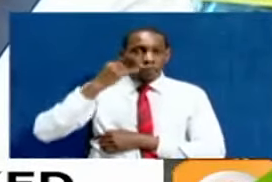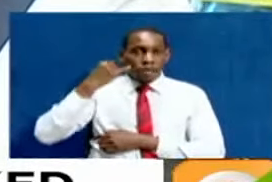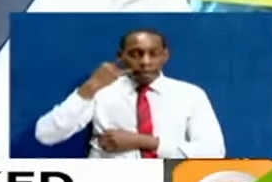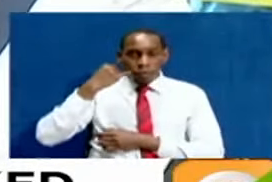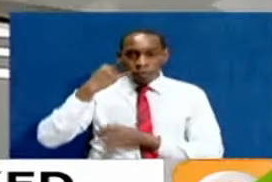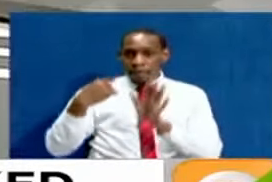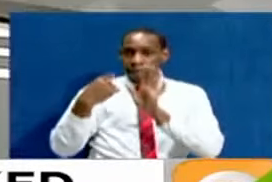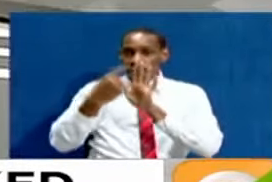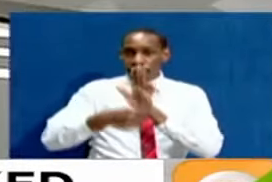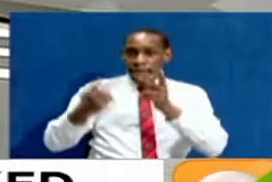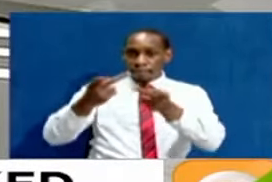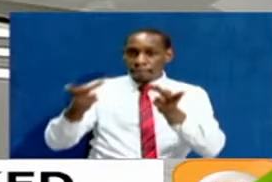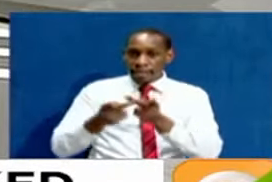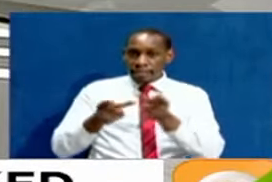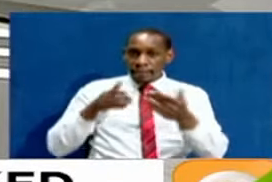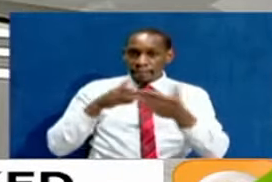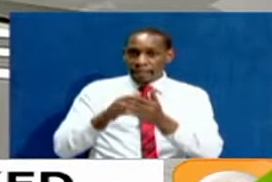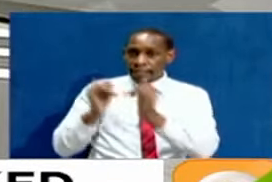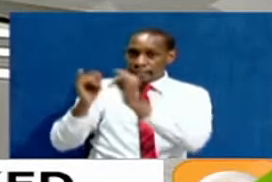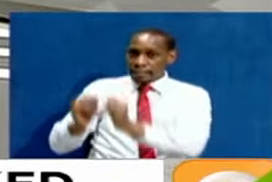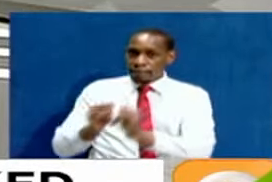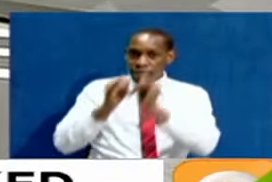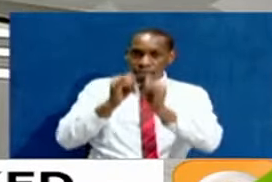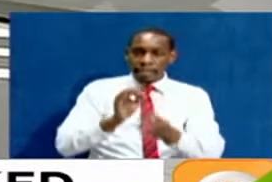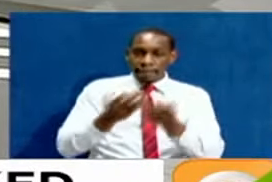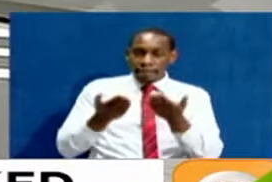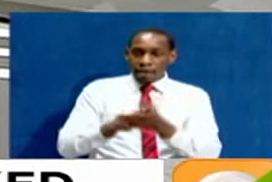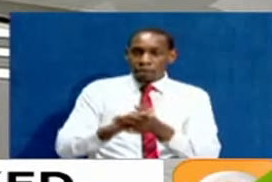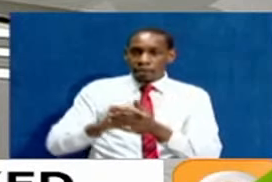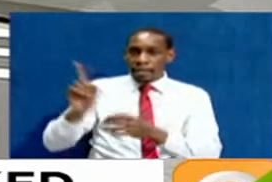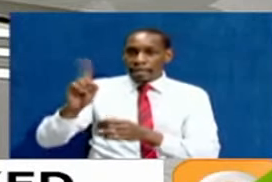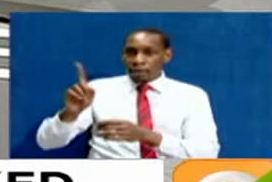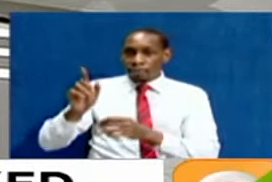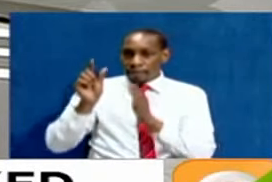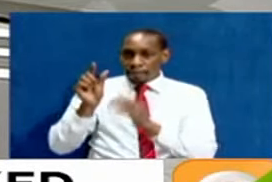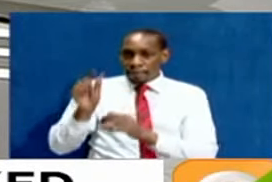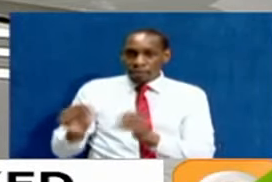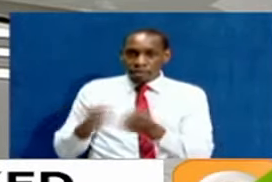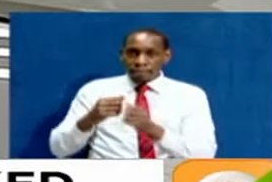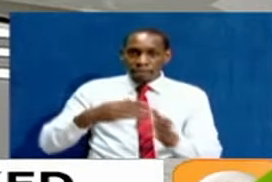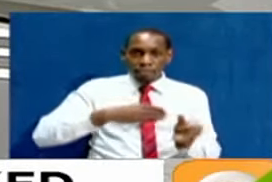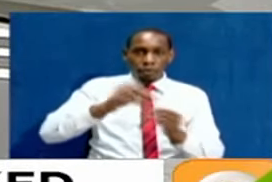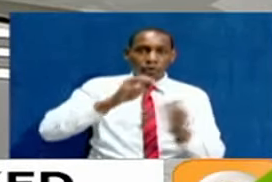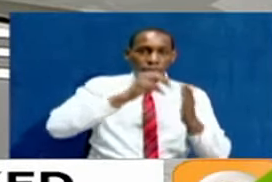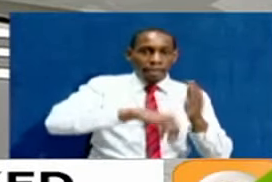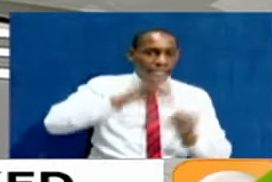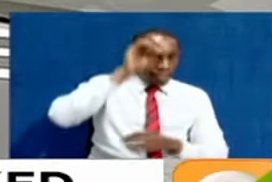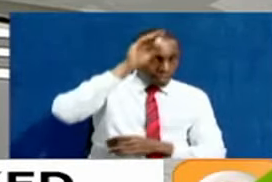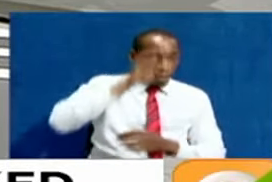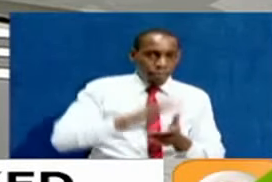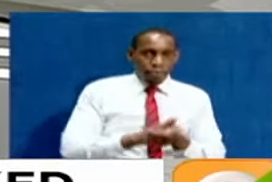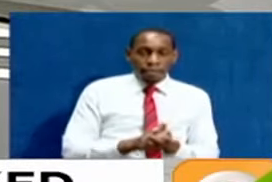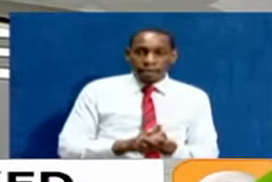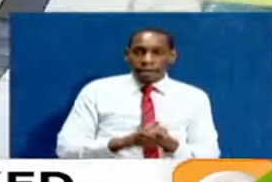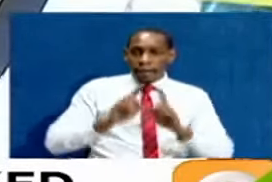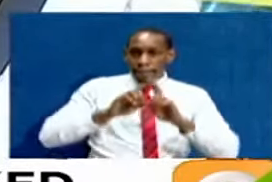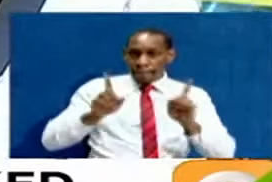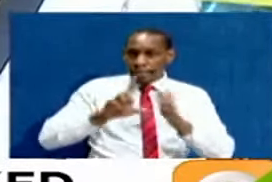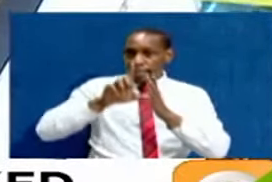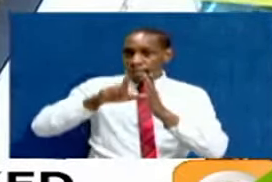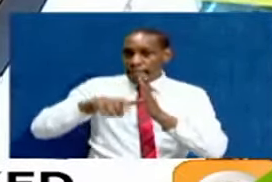all of these places were locked individually, so that if you're in Nairobi, you couldn't go to Kajiado, Machakos, and Kiambu, and all of that. But